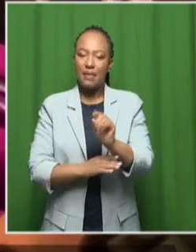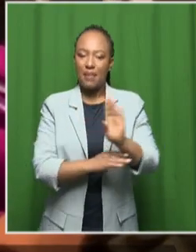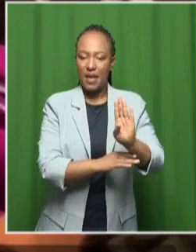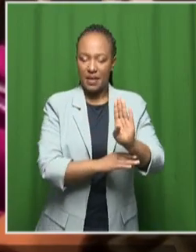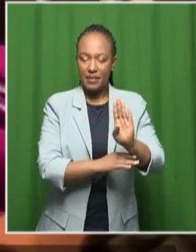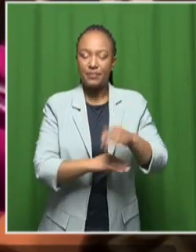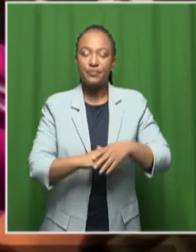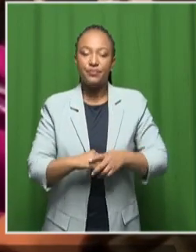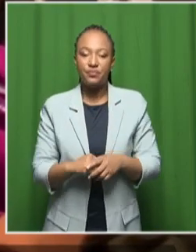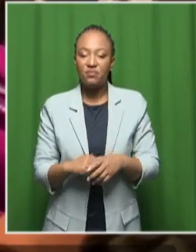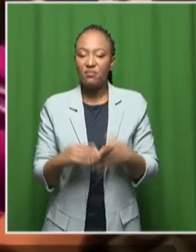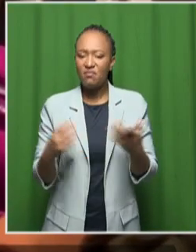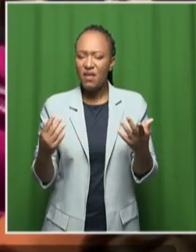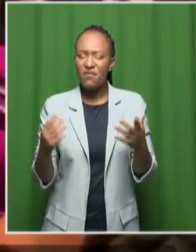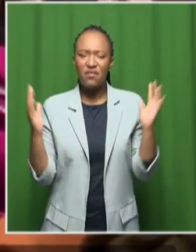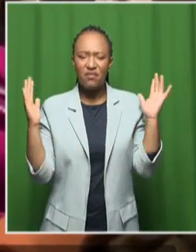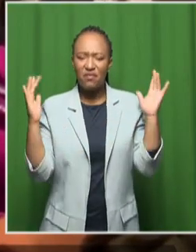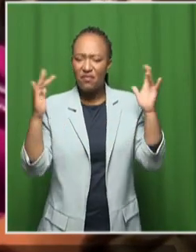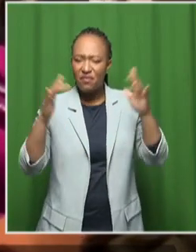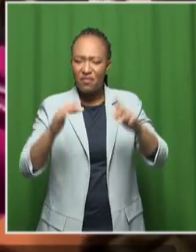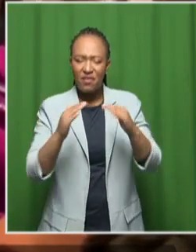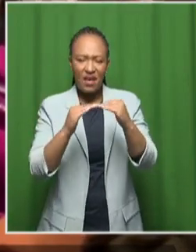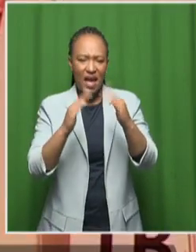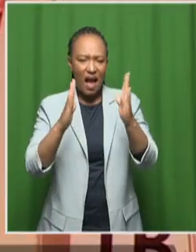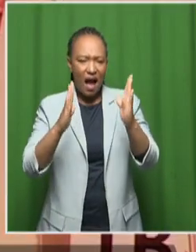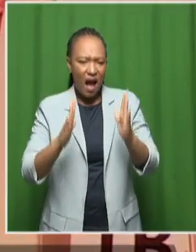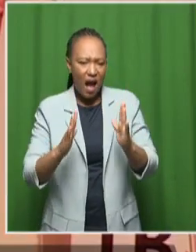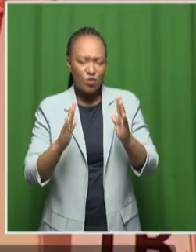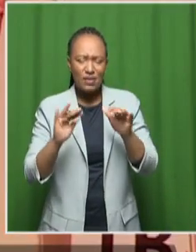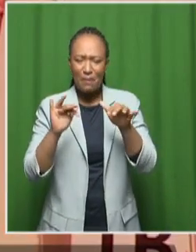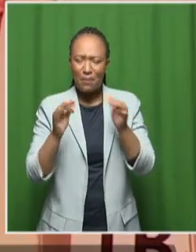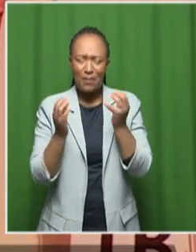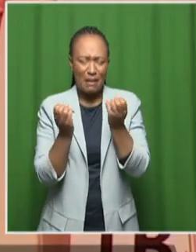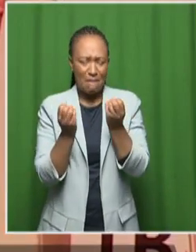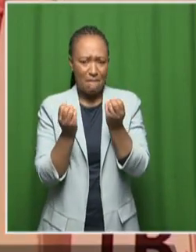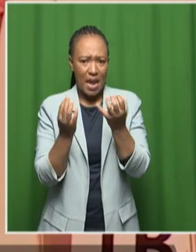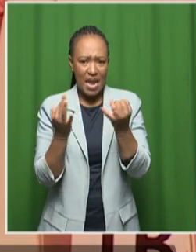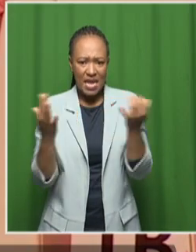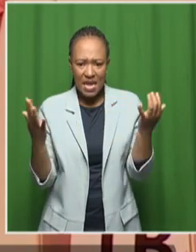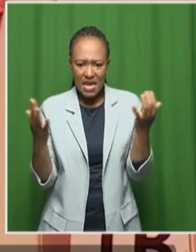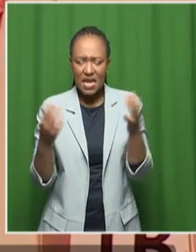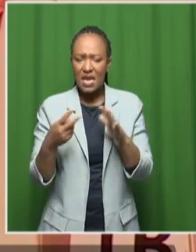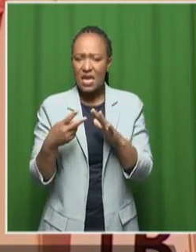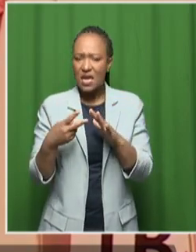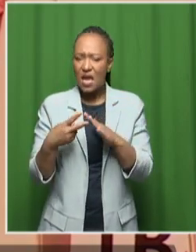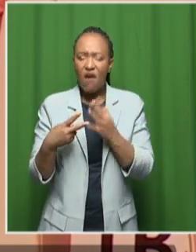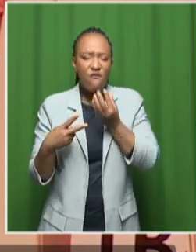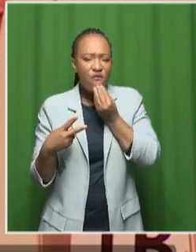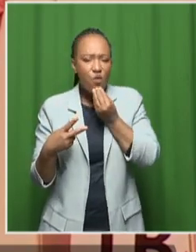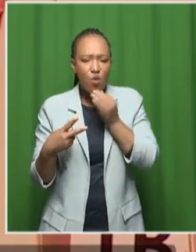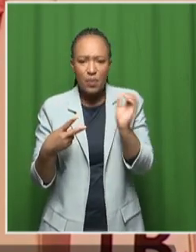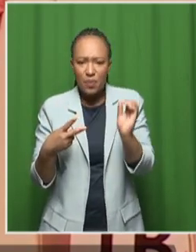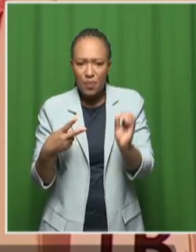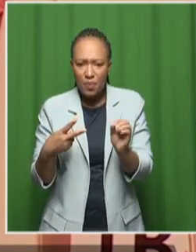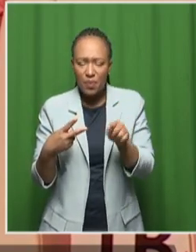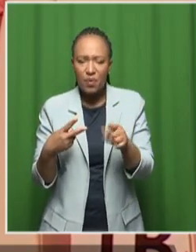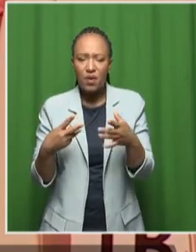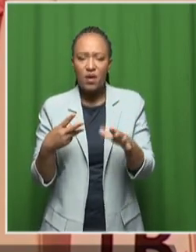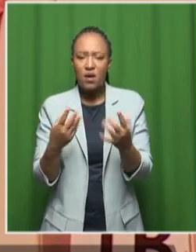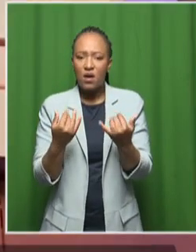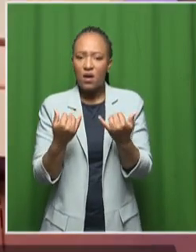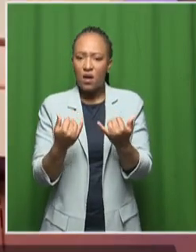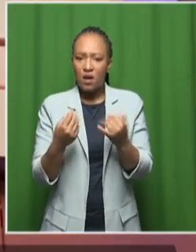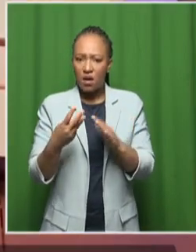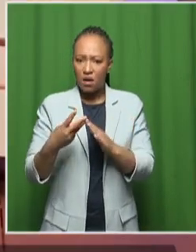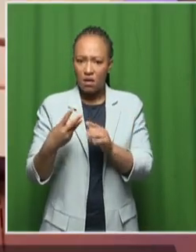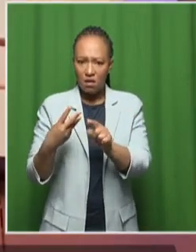live in overcrowded housing, if you don't have enough food to eat, you are more susceptible to contracting